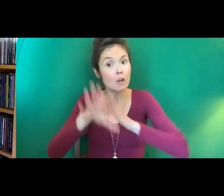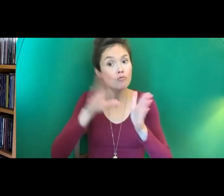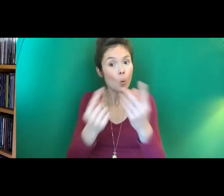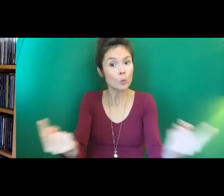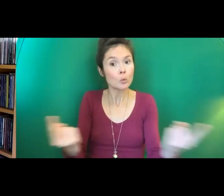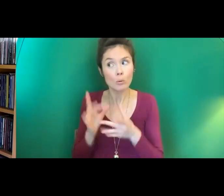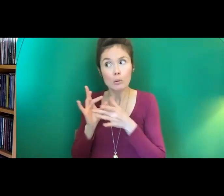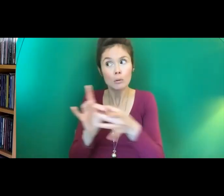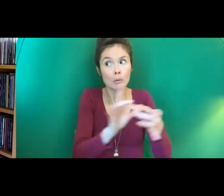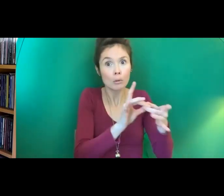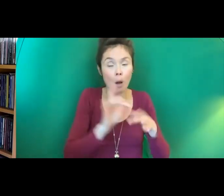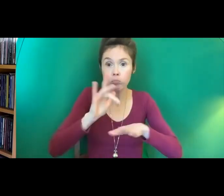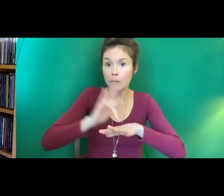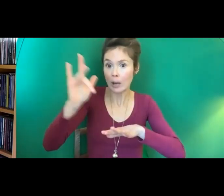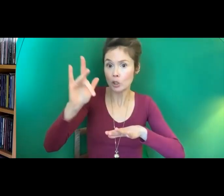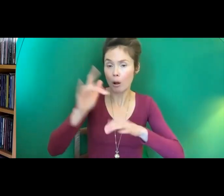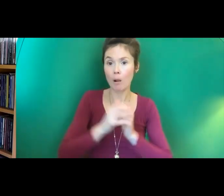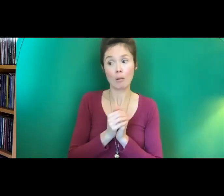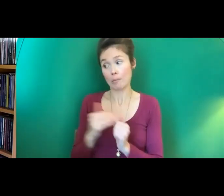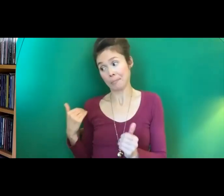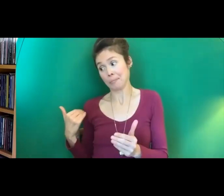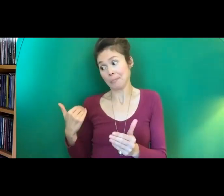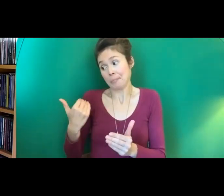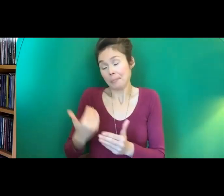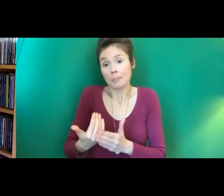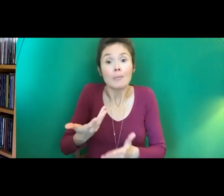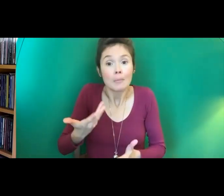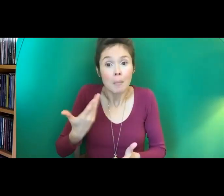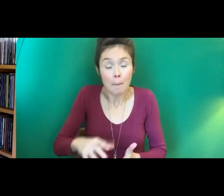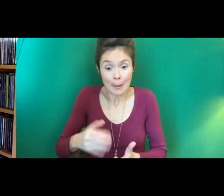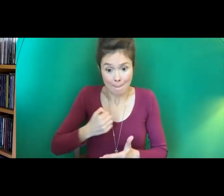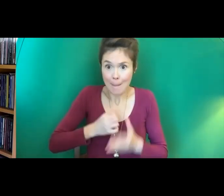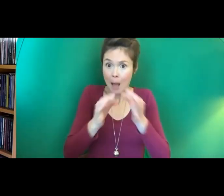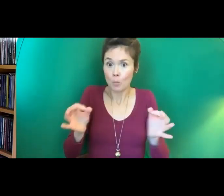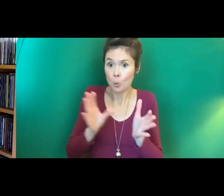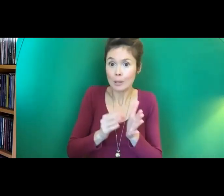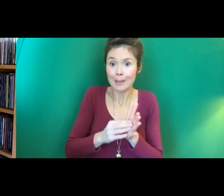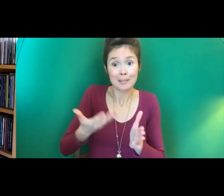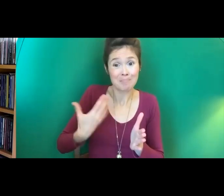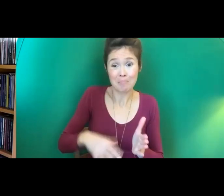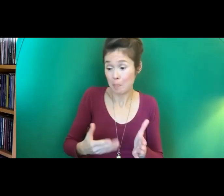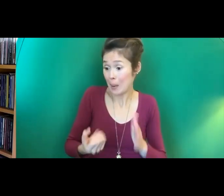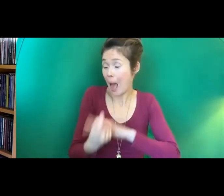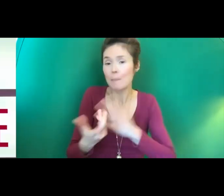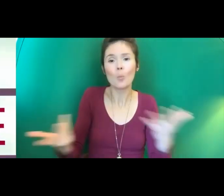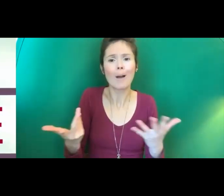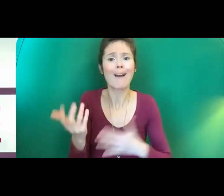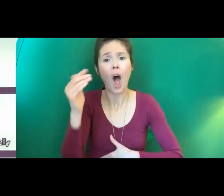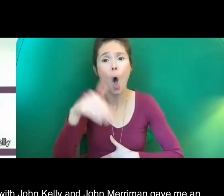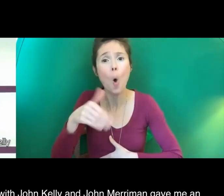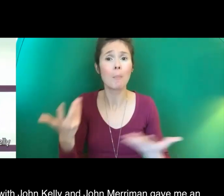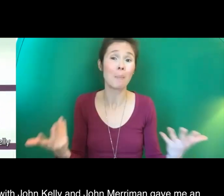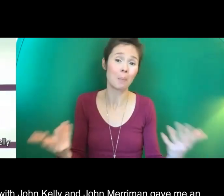professionals. So far, all the work I'd done on my own releases had been in my own makeshift studio at home. For